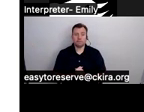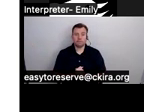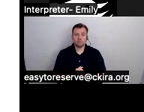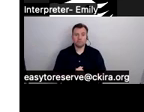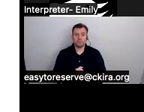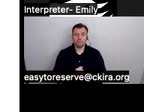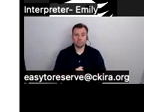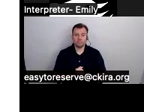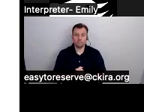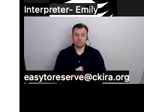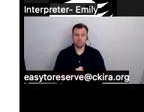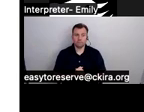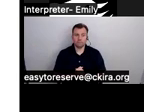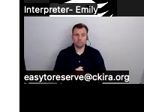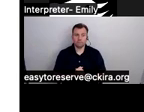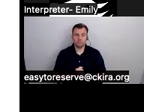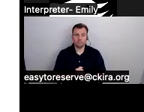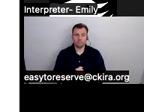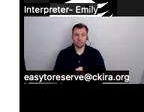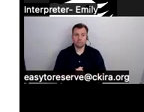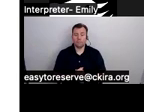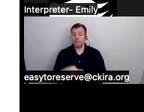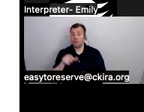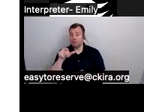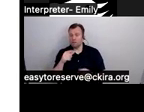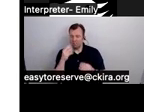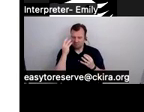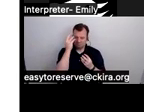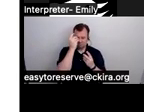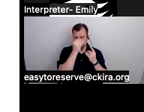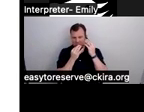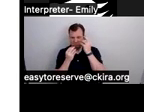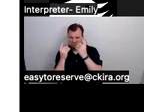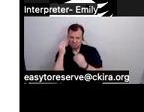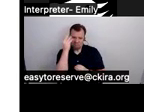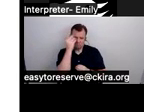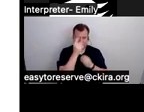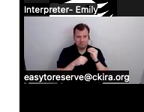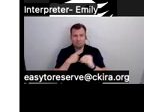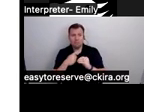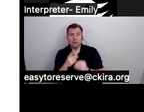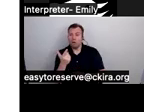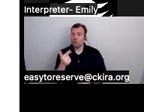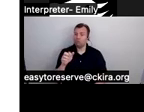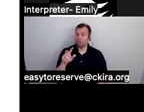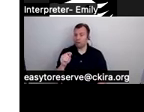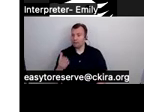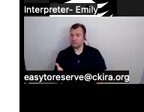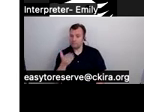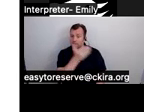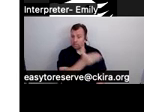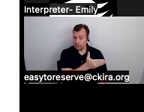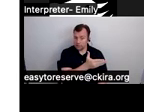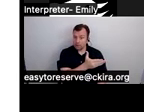So some other things to think about when you're considering grant submissions. Every time you submit an application,